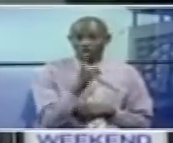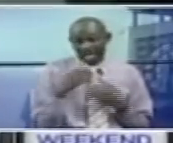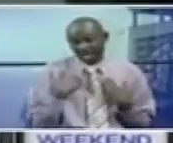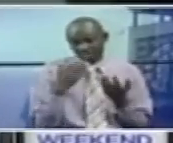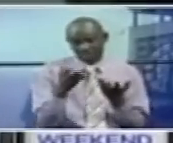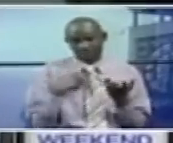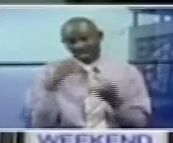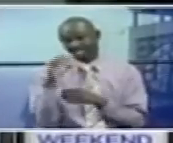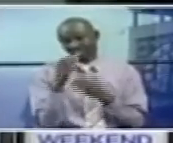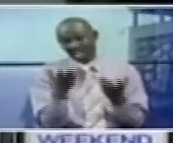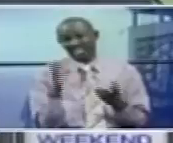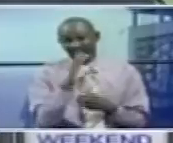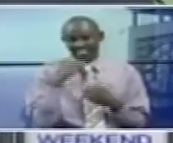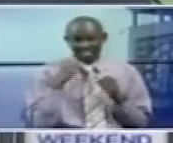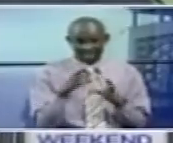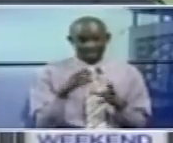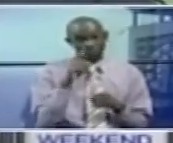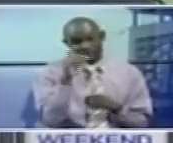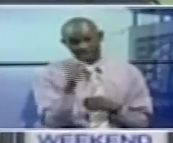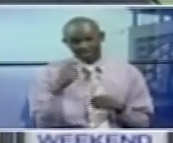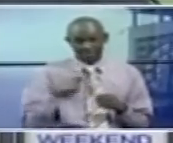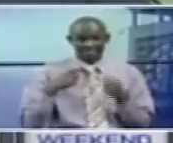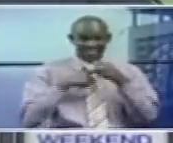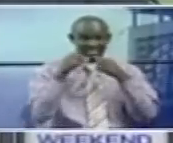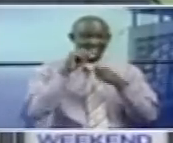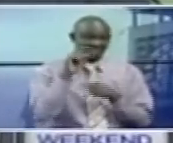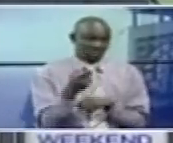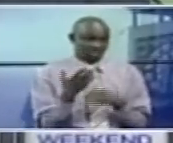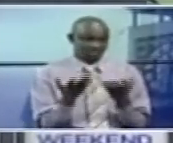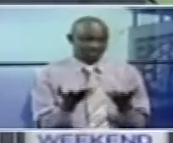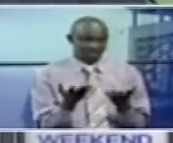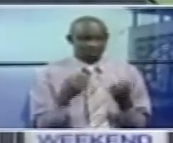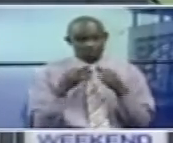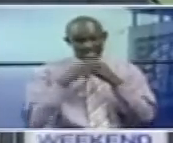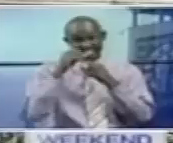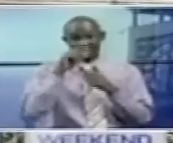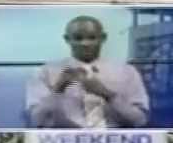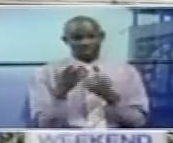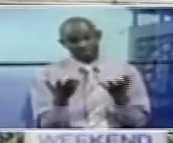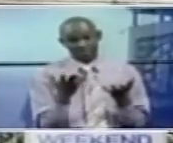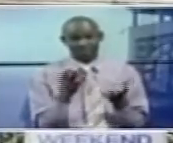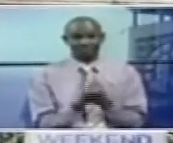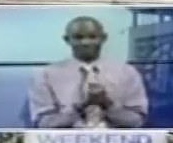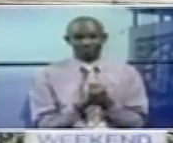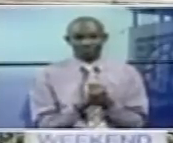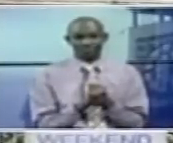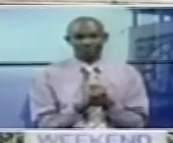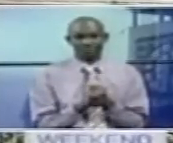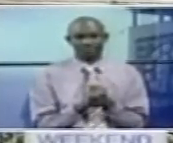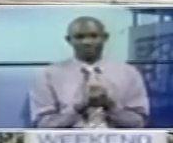I have so many orders. On a good month, I can make 60,000 to 80,000 shillings.